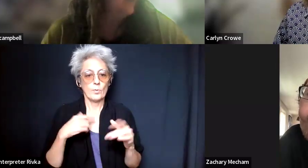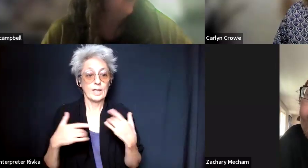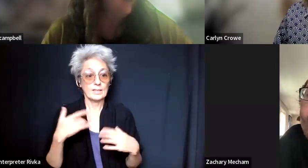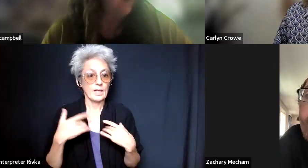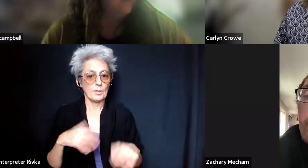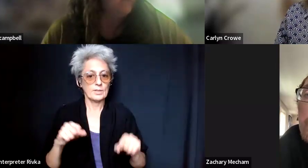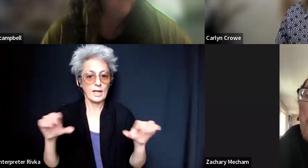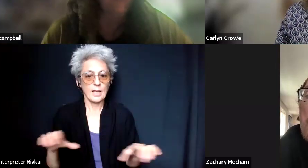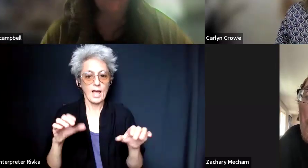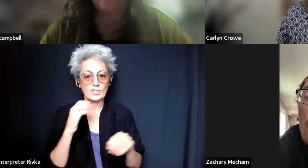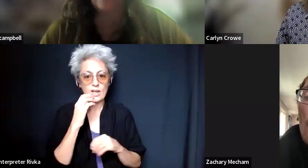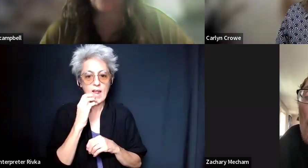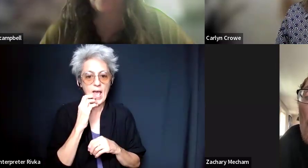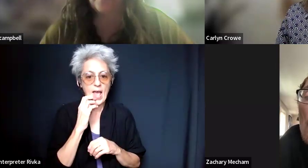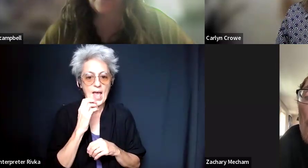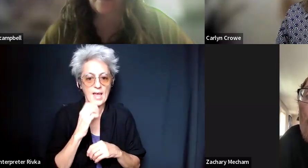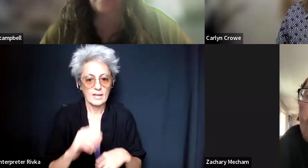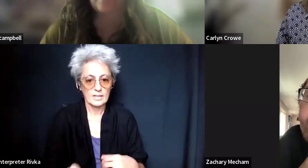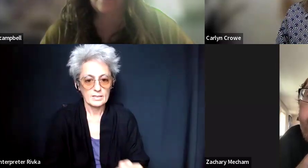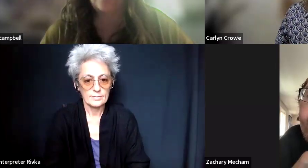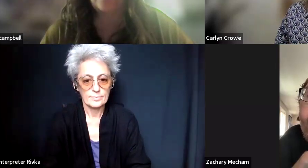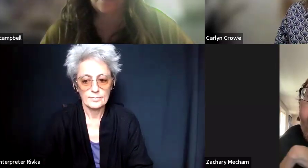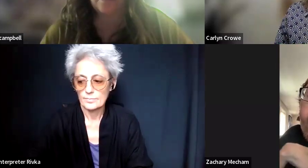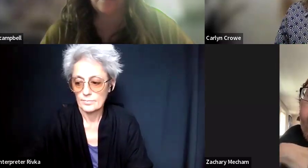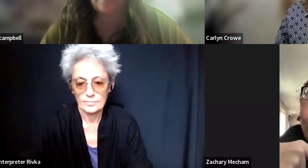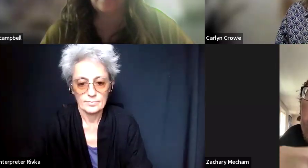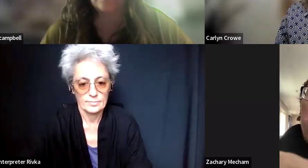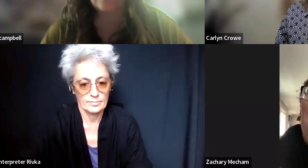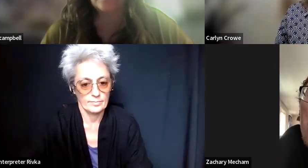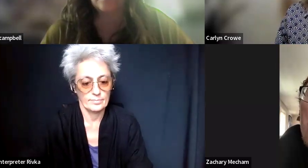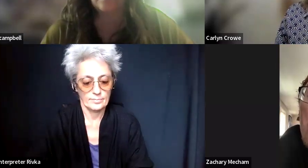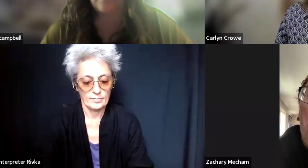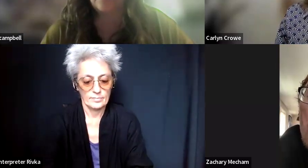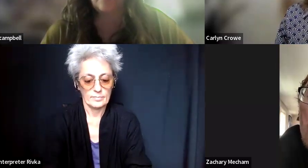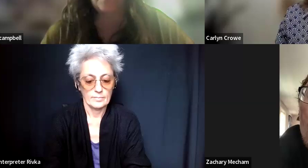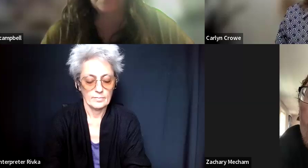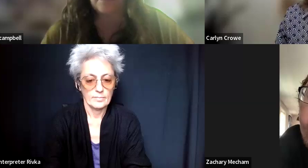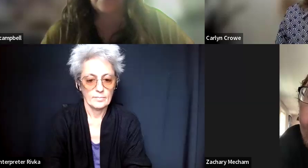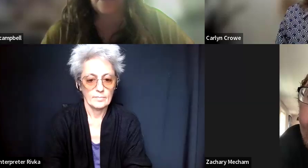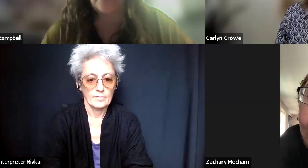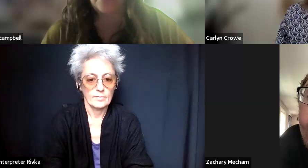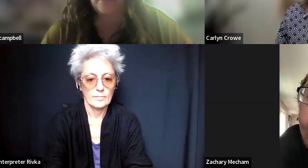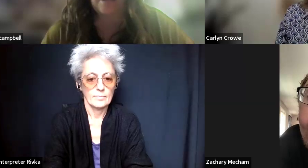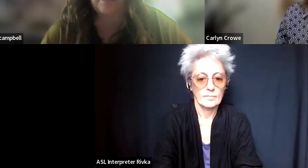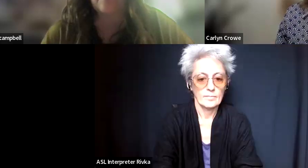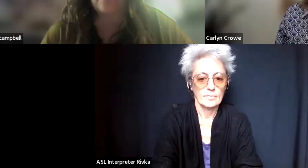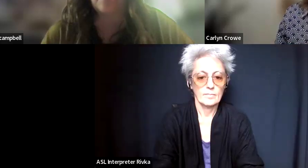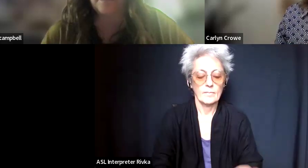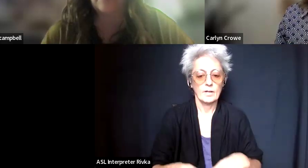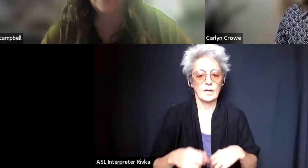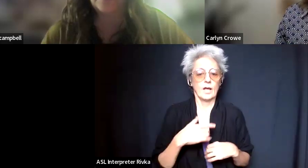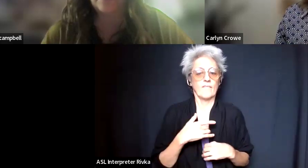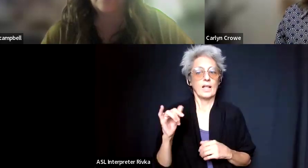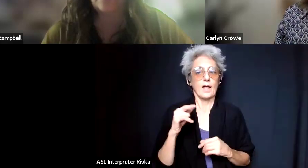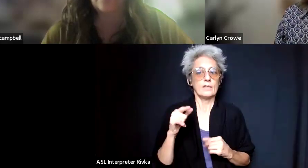issue. I really feel like, as you said, it is, as you both said, education, and there are